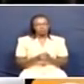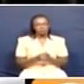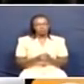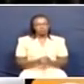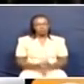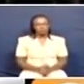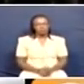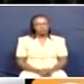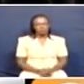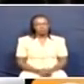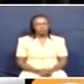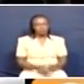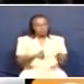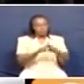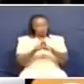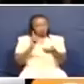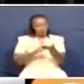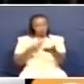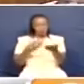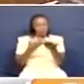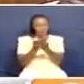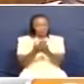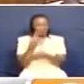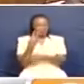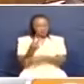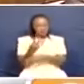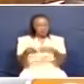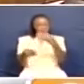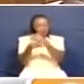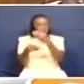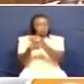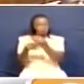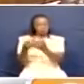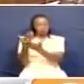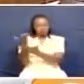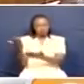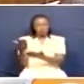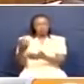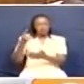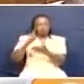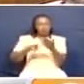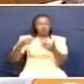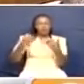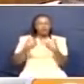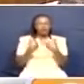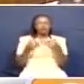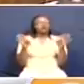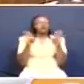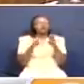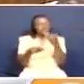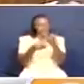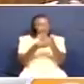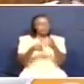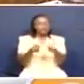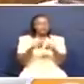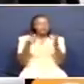I'm allowed in the application, and looking at the affidavits, you'll find what we have disclosed as the problem with